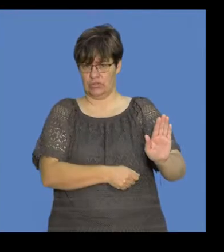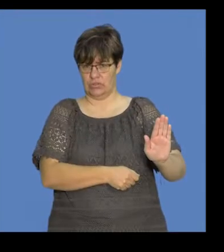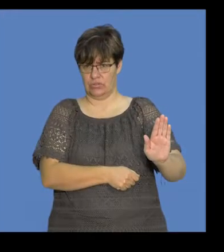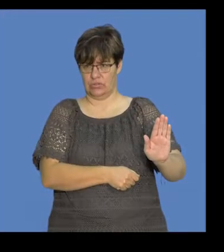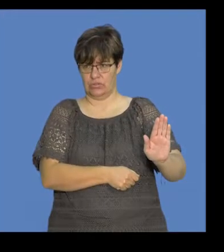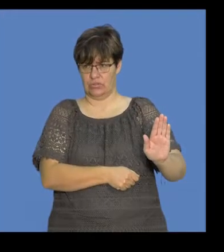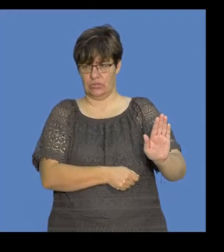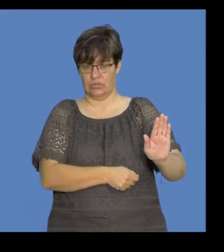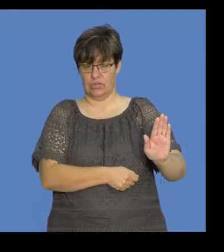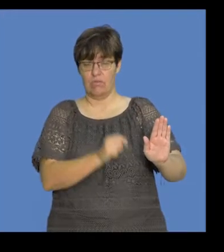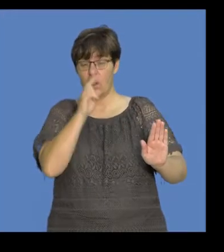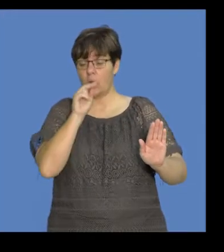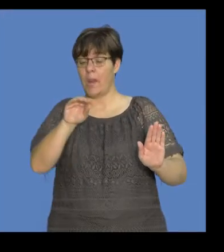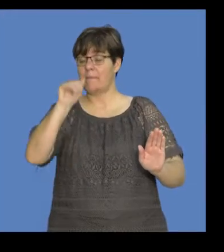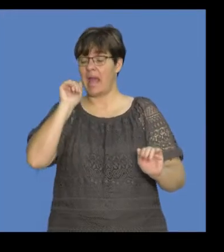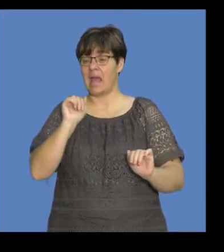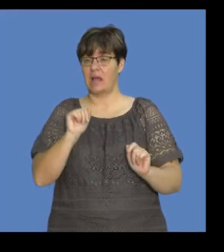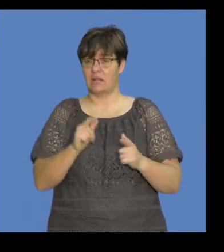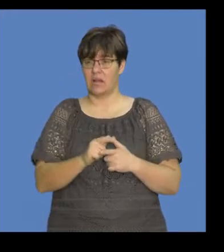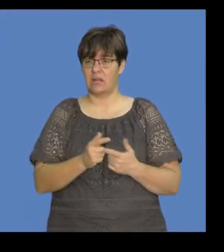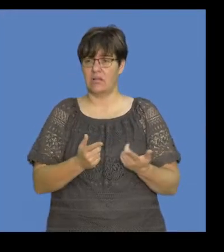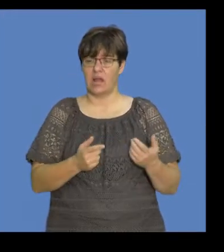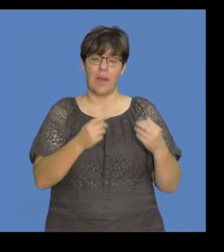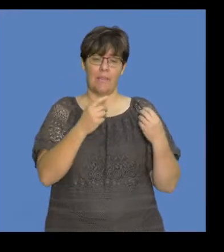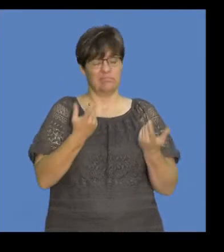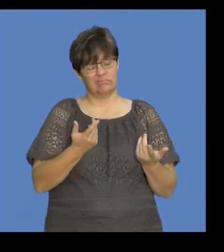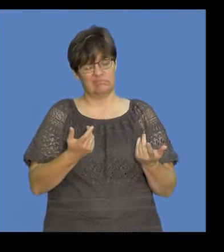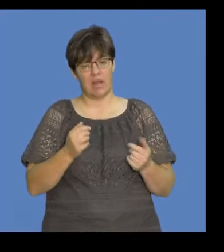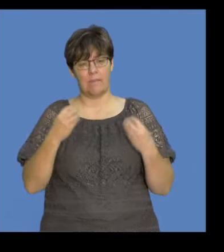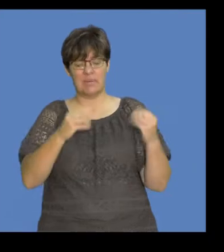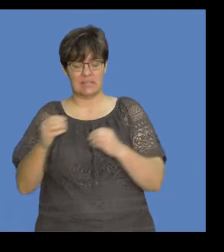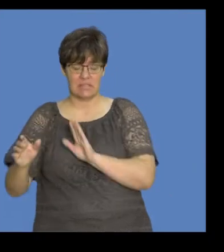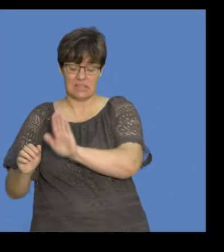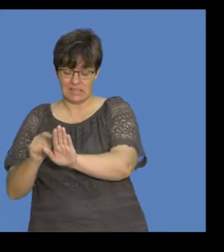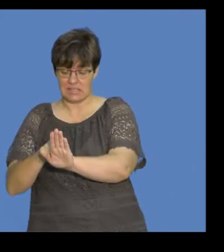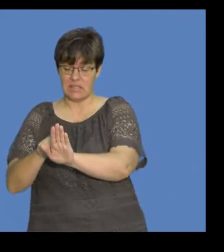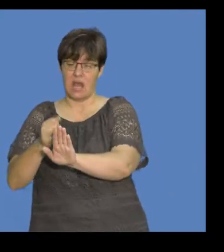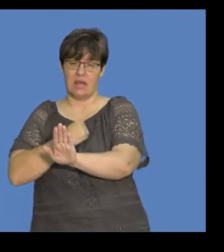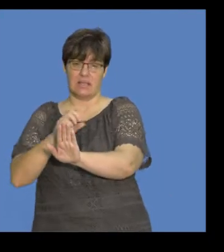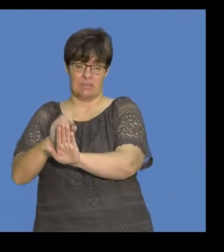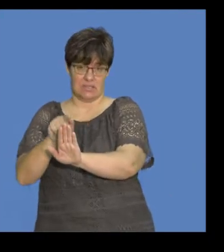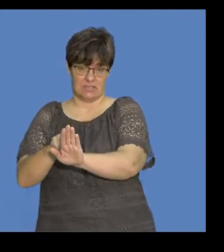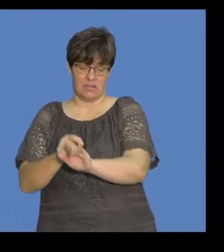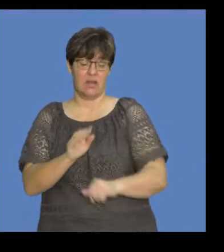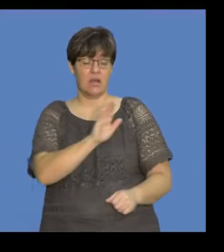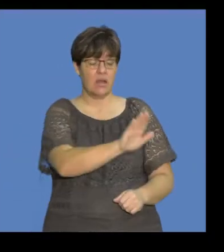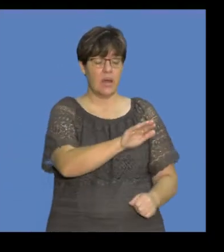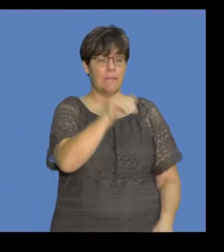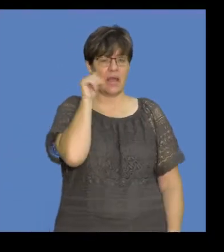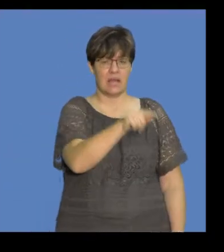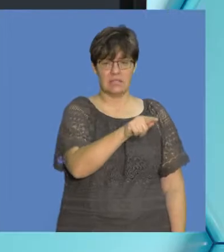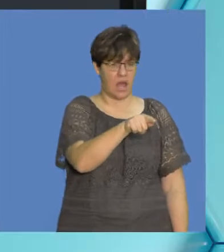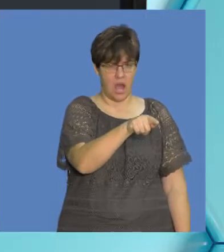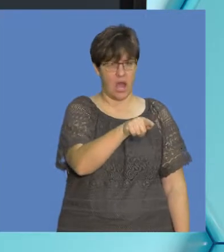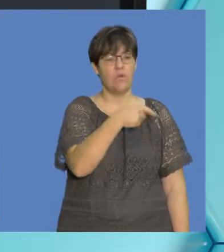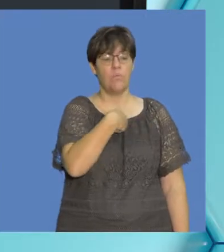if you're looking at the bank records, now change your perspective now. What will the bank say? The bank will say, we are owing